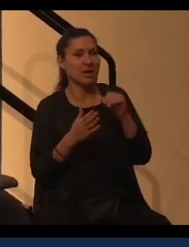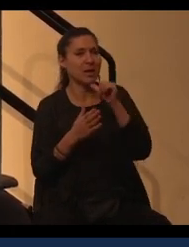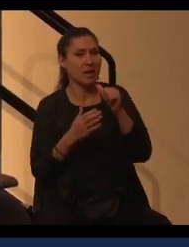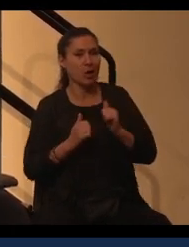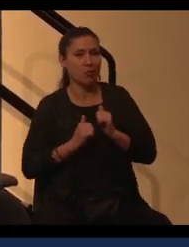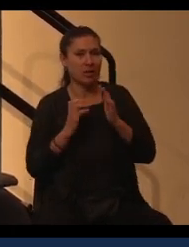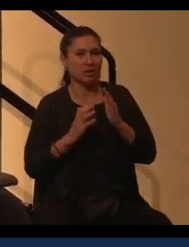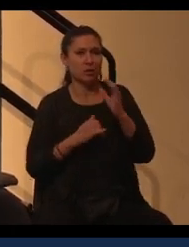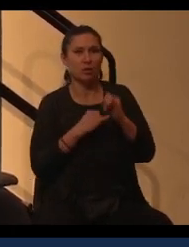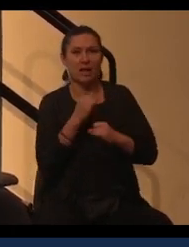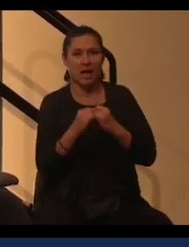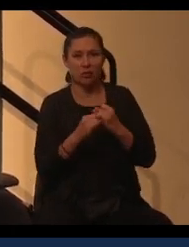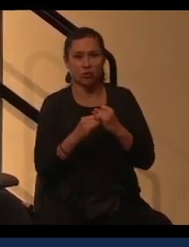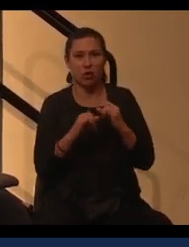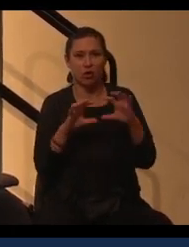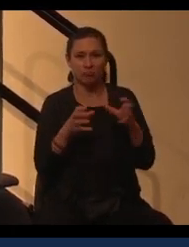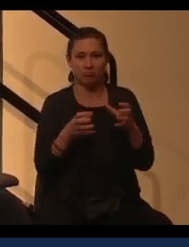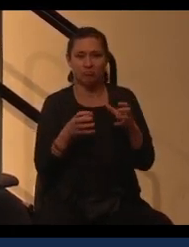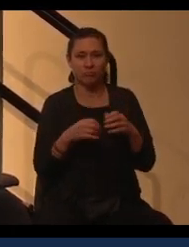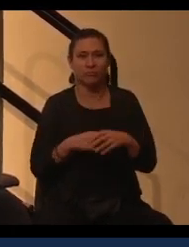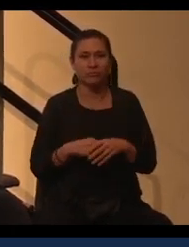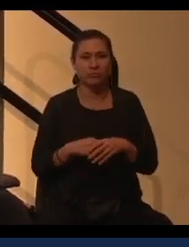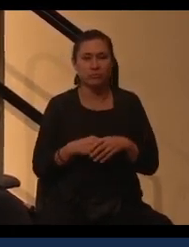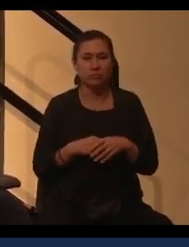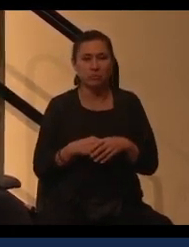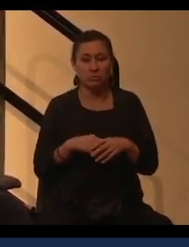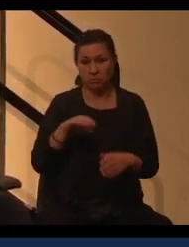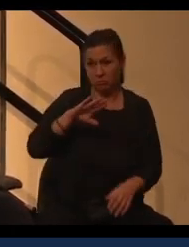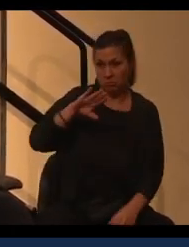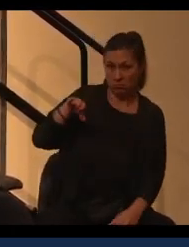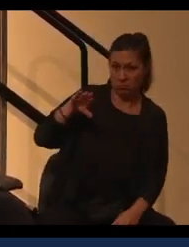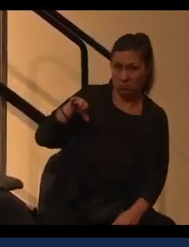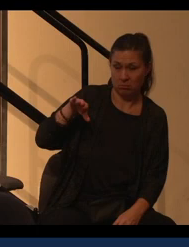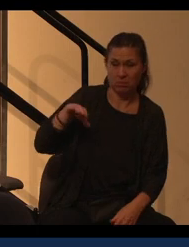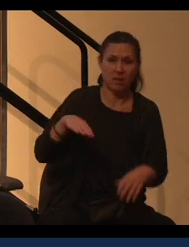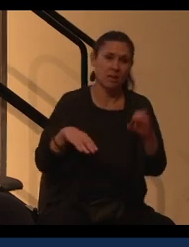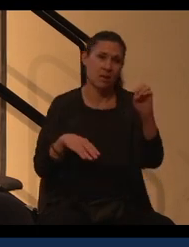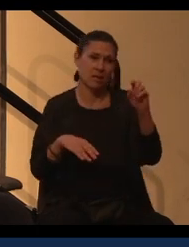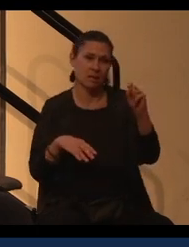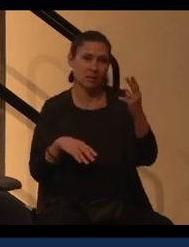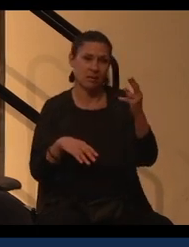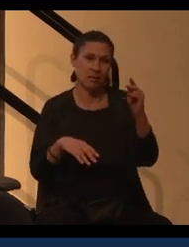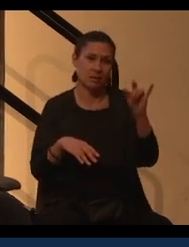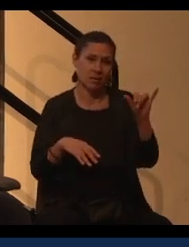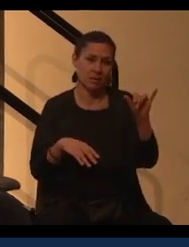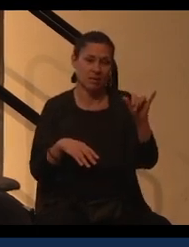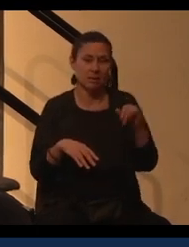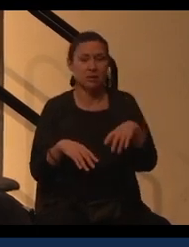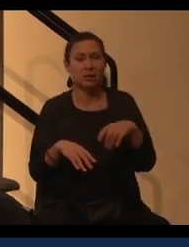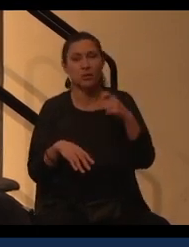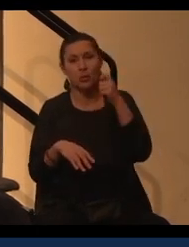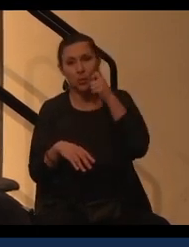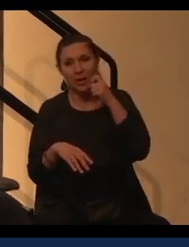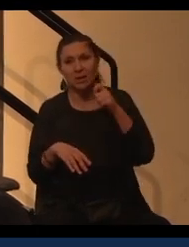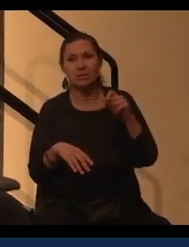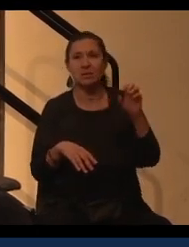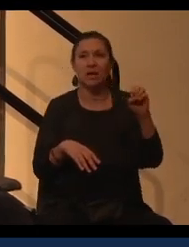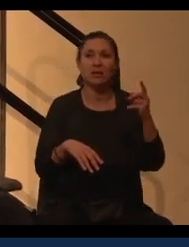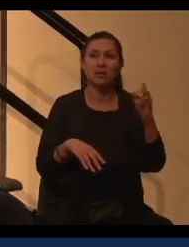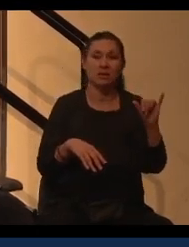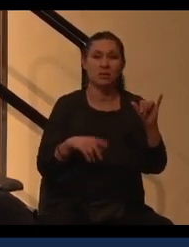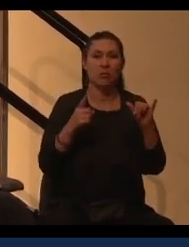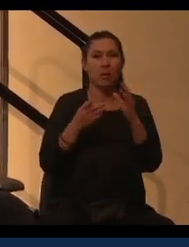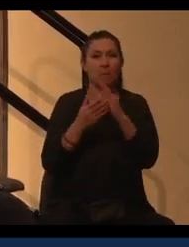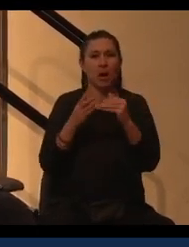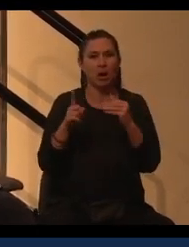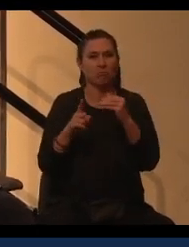non-resident international. However, if you look to the right under ethnicity, race and ethnicity, there is a section there